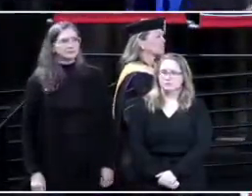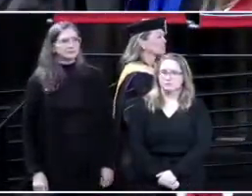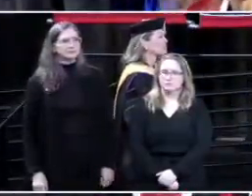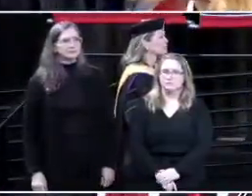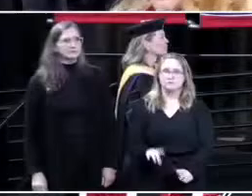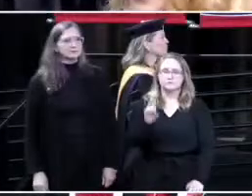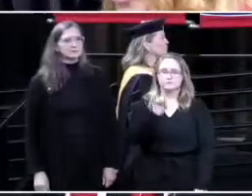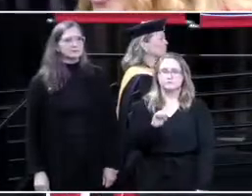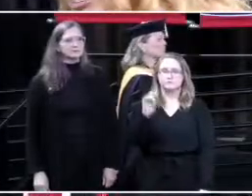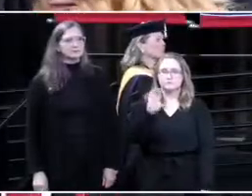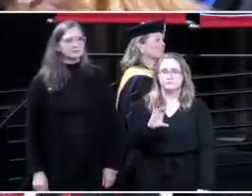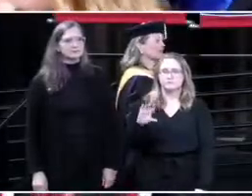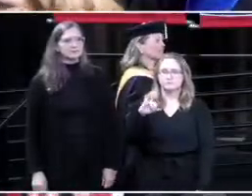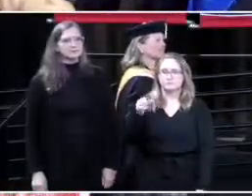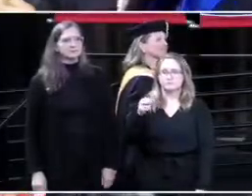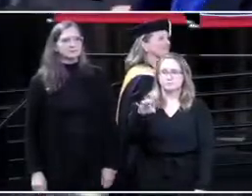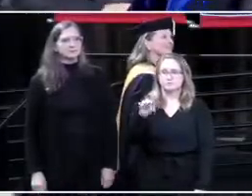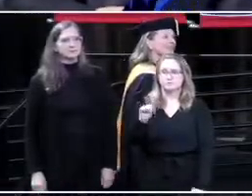Dylan Cole Jones.